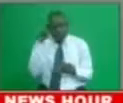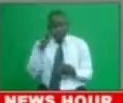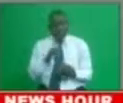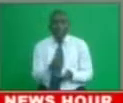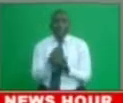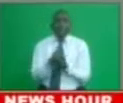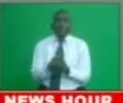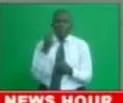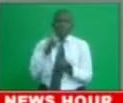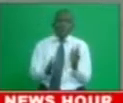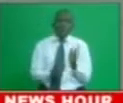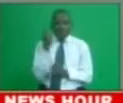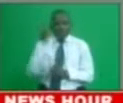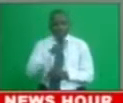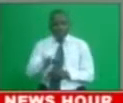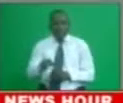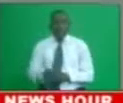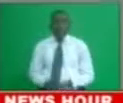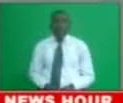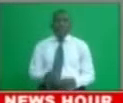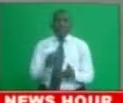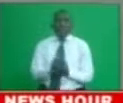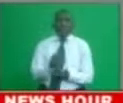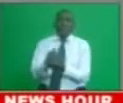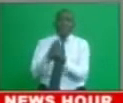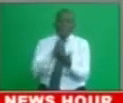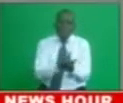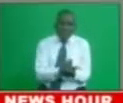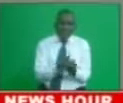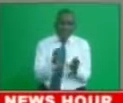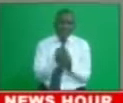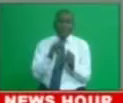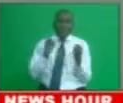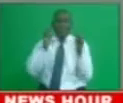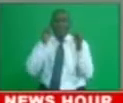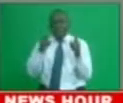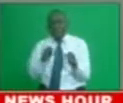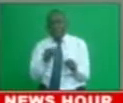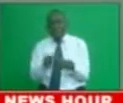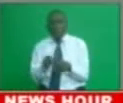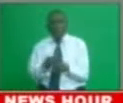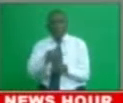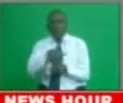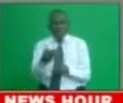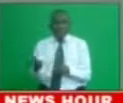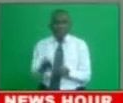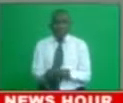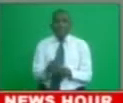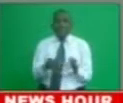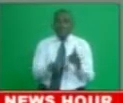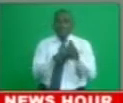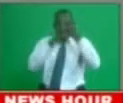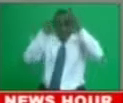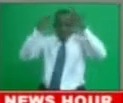help develop their God-given talents while helping with their educational and other needs. Mrs. Emisa Arthur